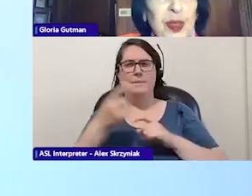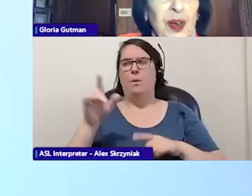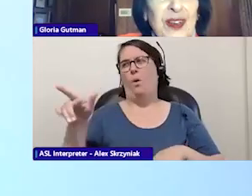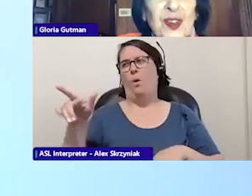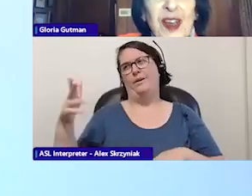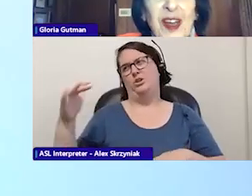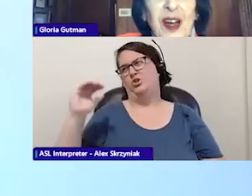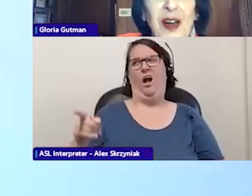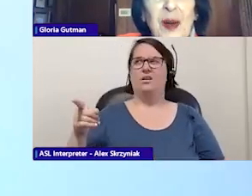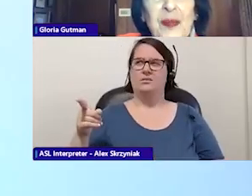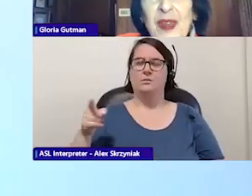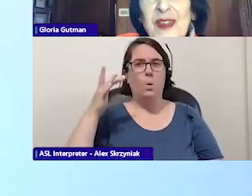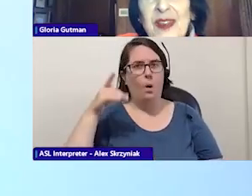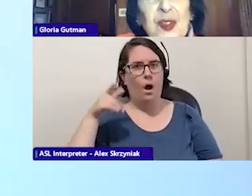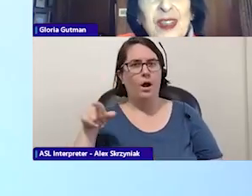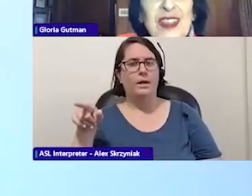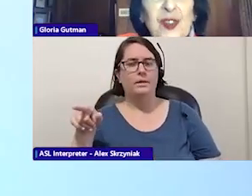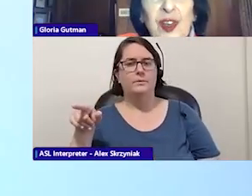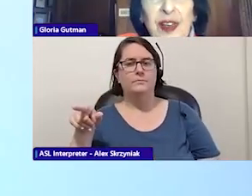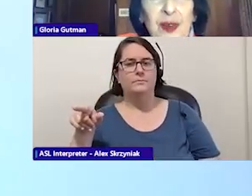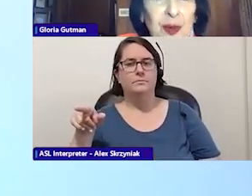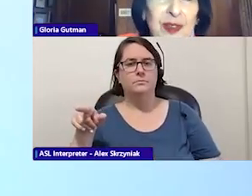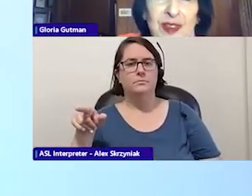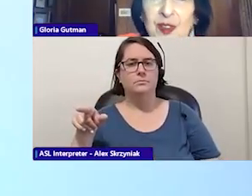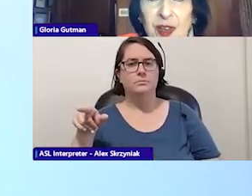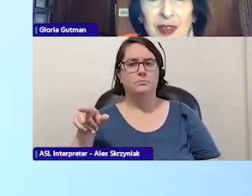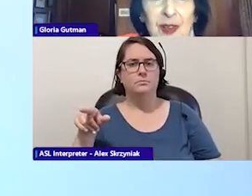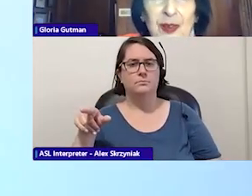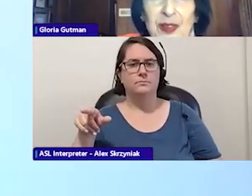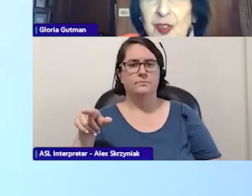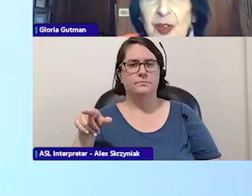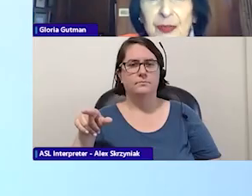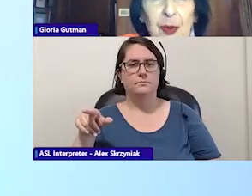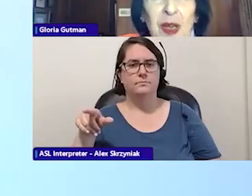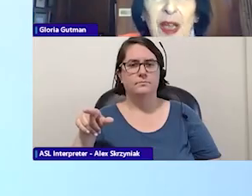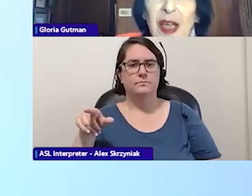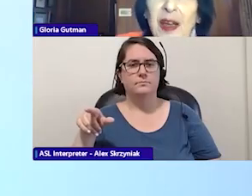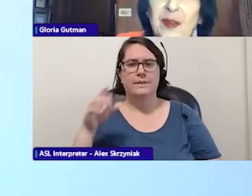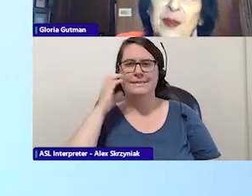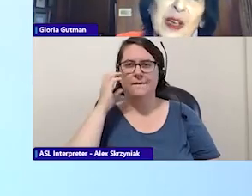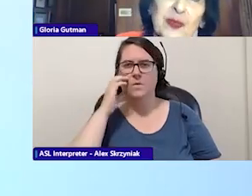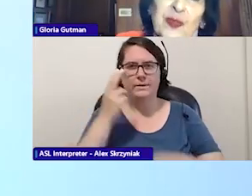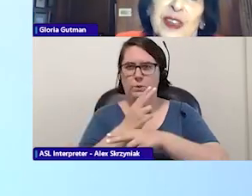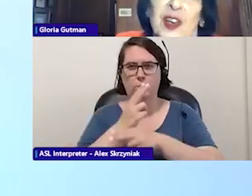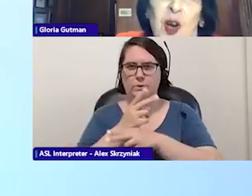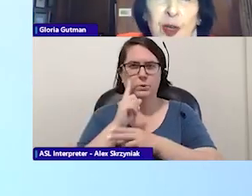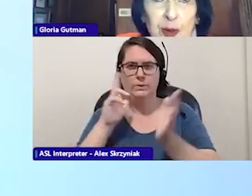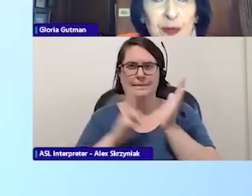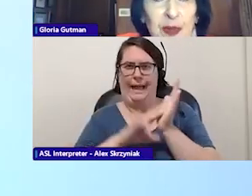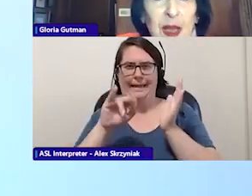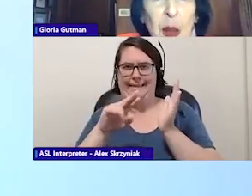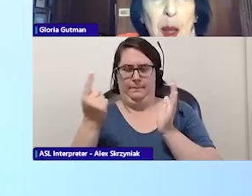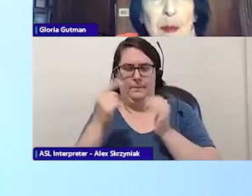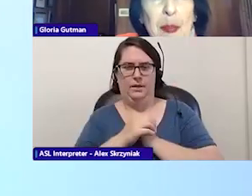childish because she didn't sign, or he didn't sign in on his cell phone, and feeling